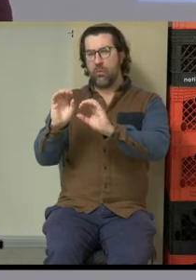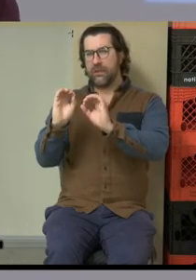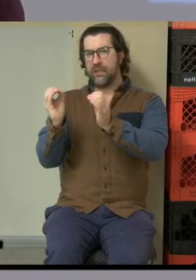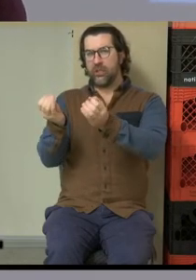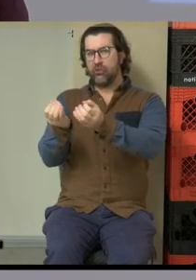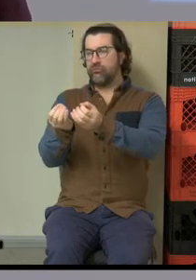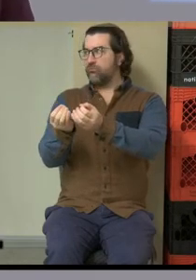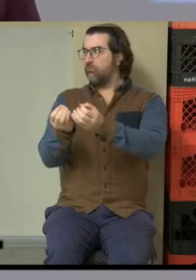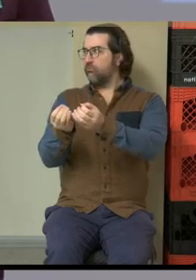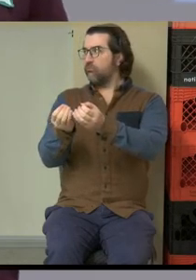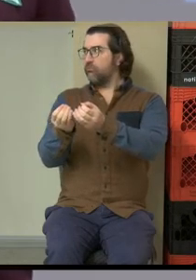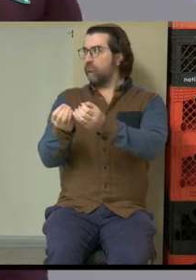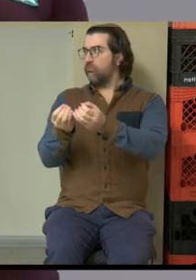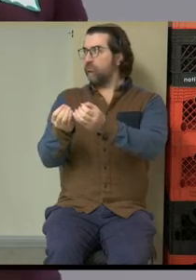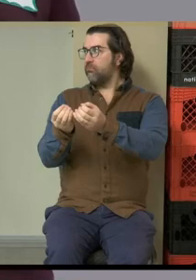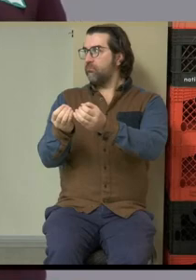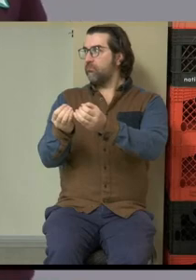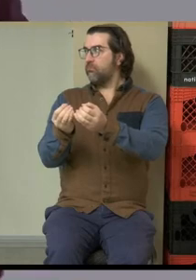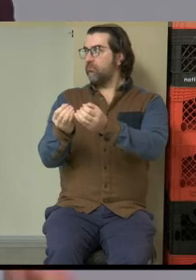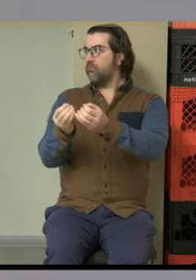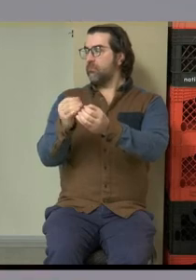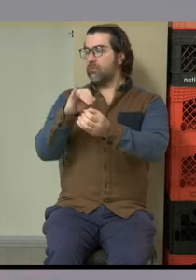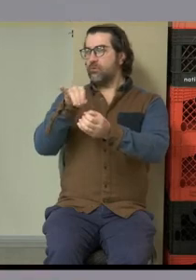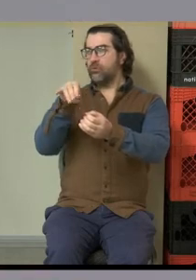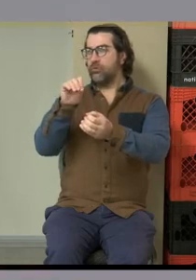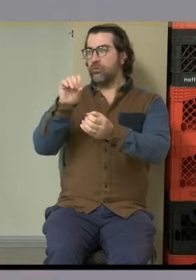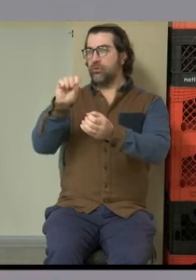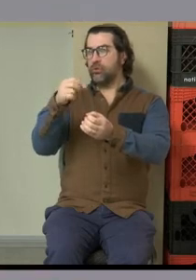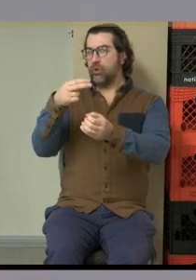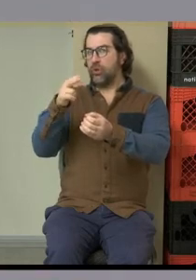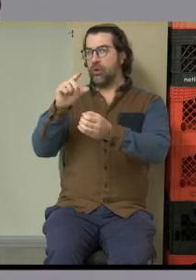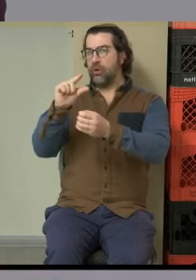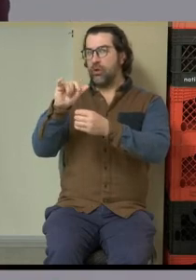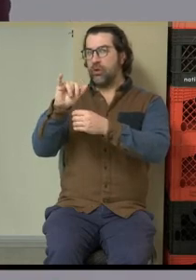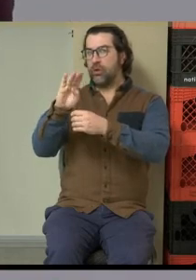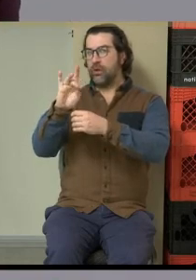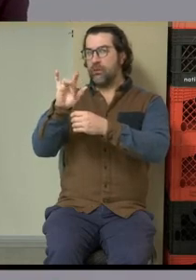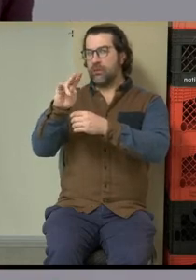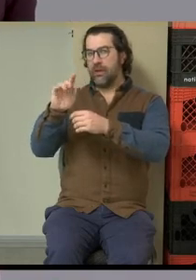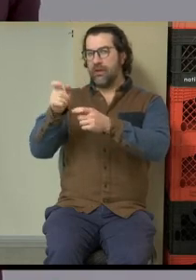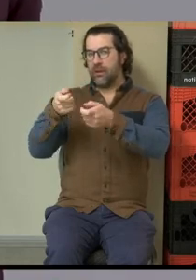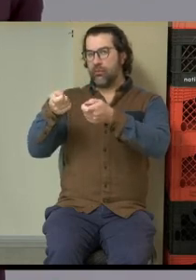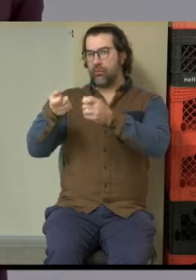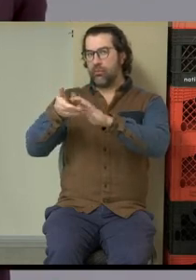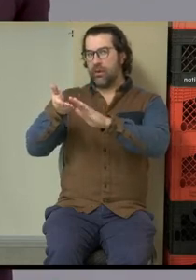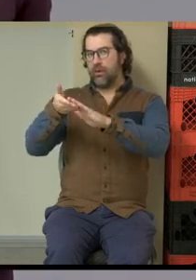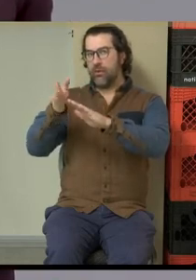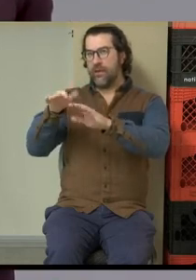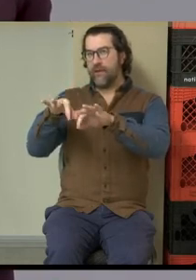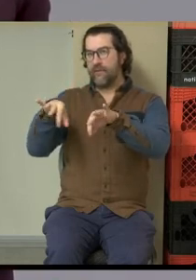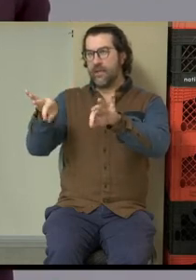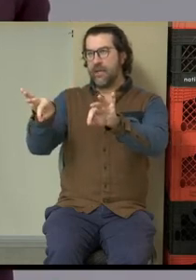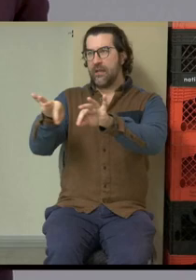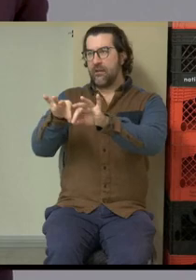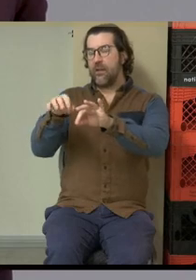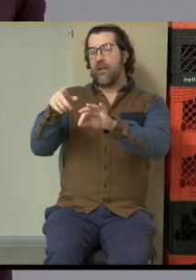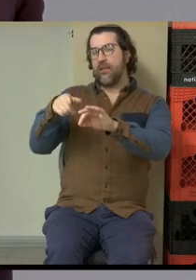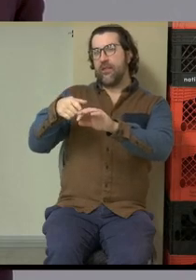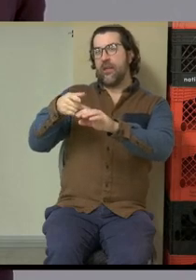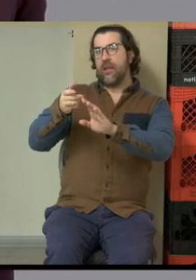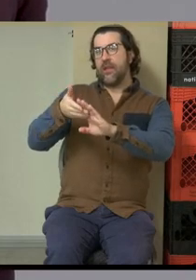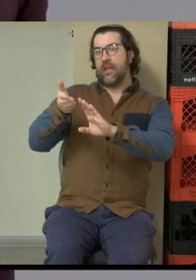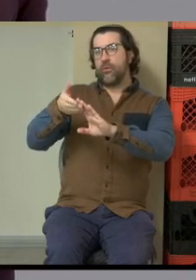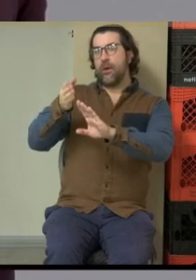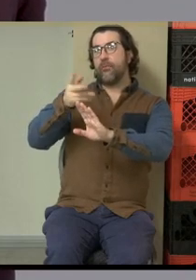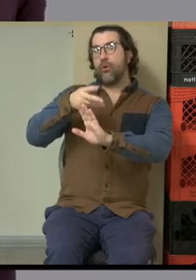organization. The Josh Gibson, don't they run that field? Josh Gibson Foundation runs programming on the field,